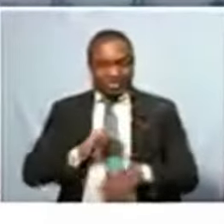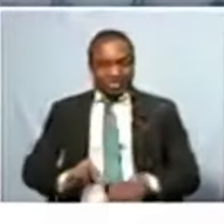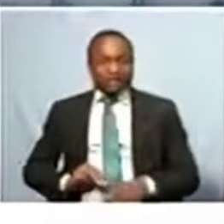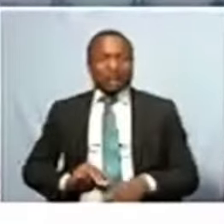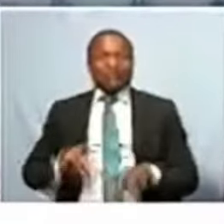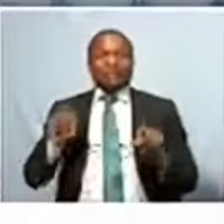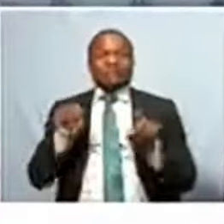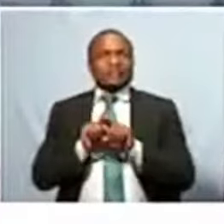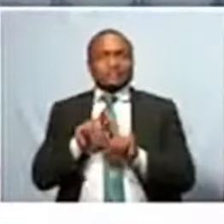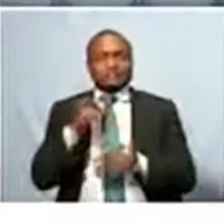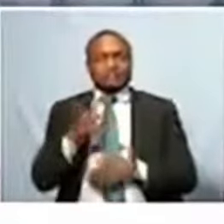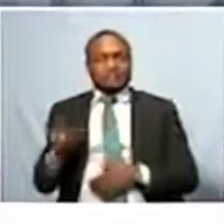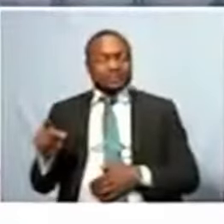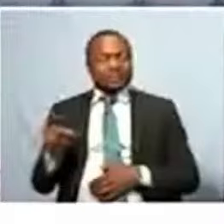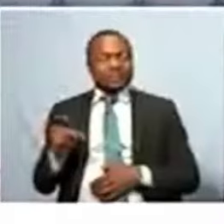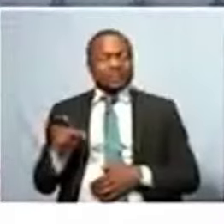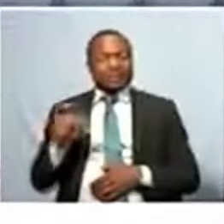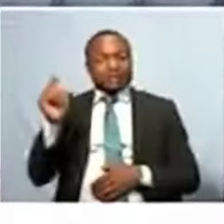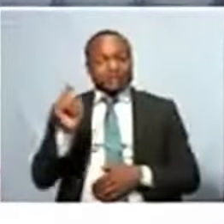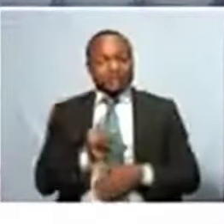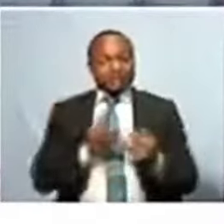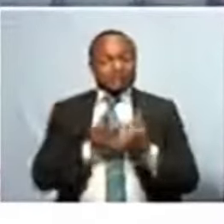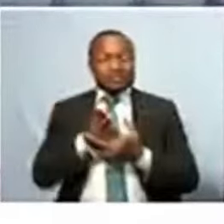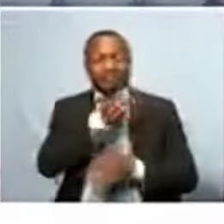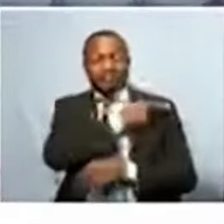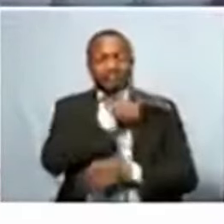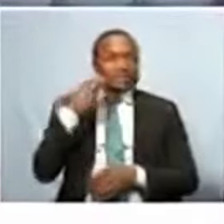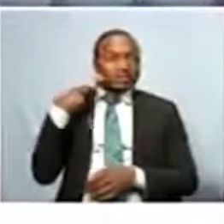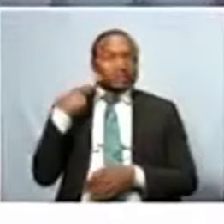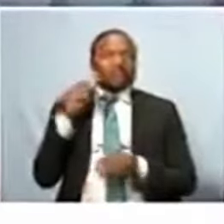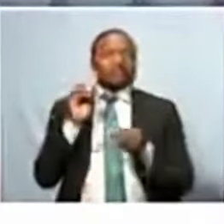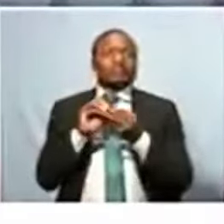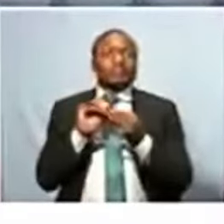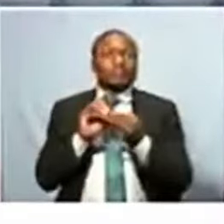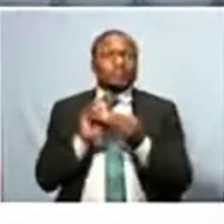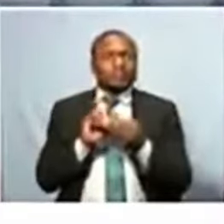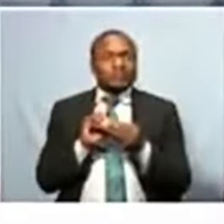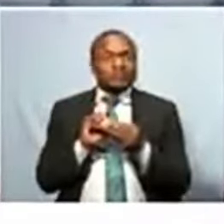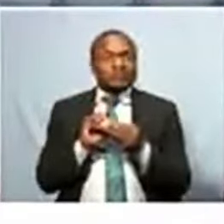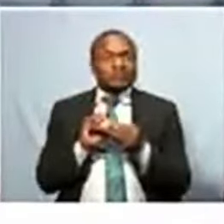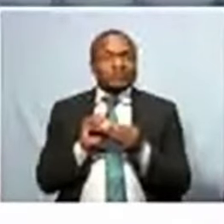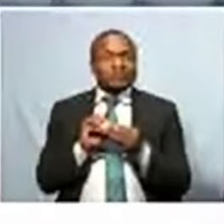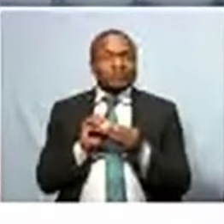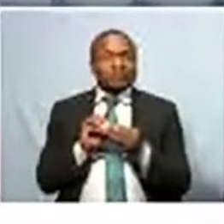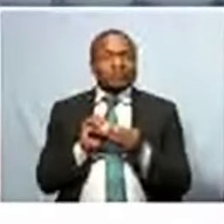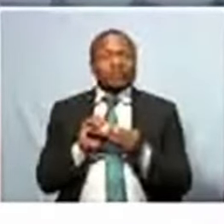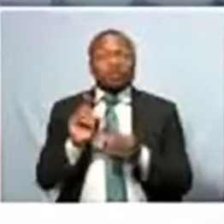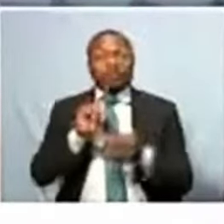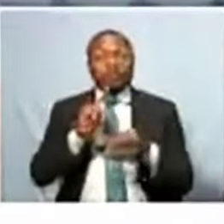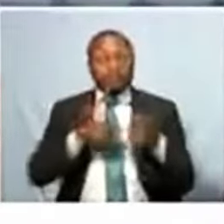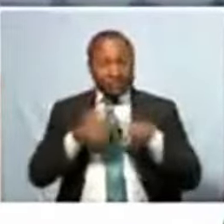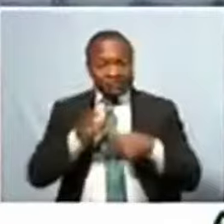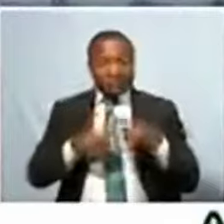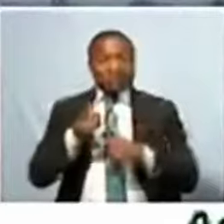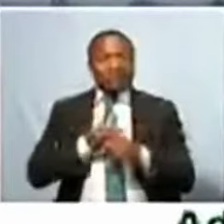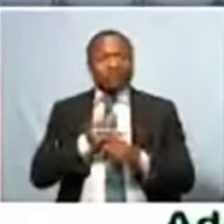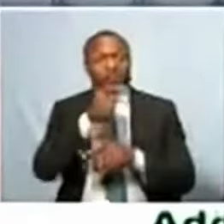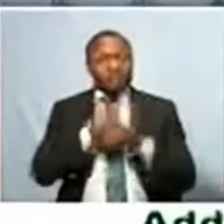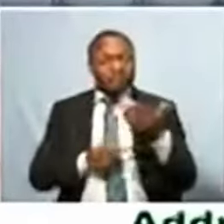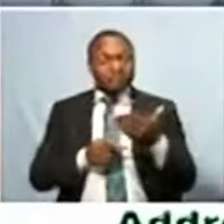the same product. When he came through this parliament, there was a lot of violence where he came from. I'm going to school